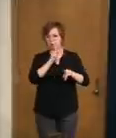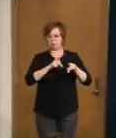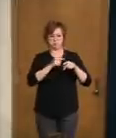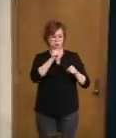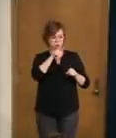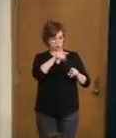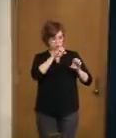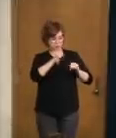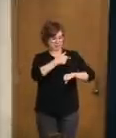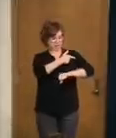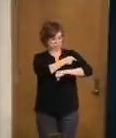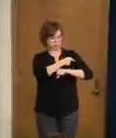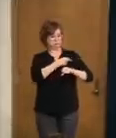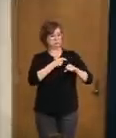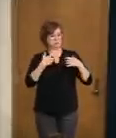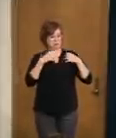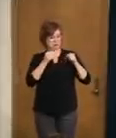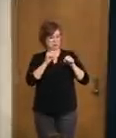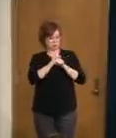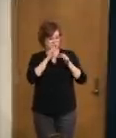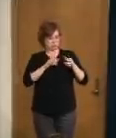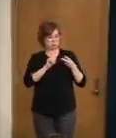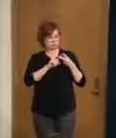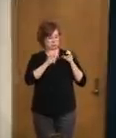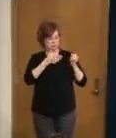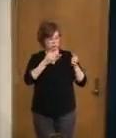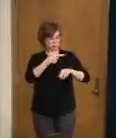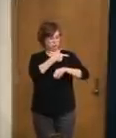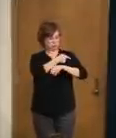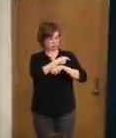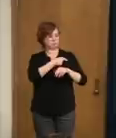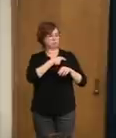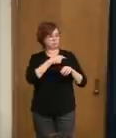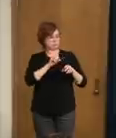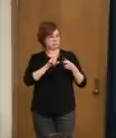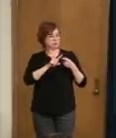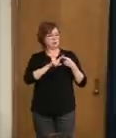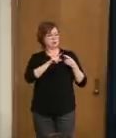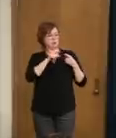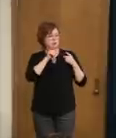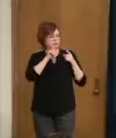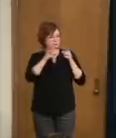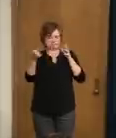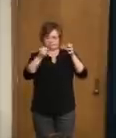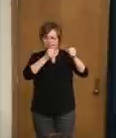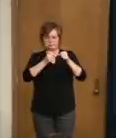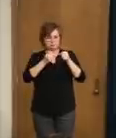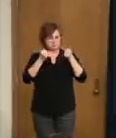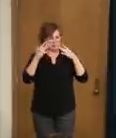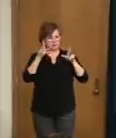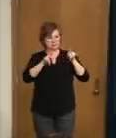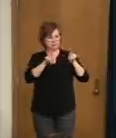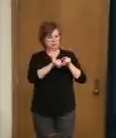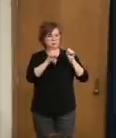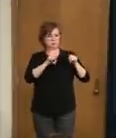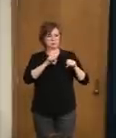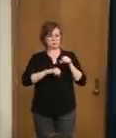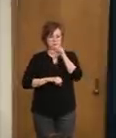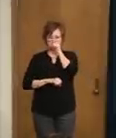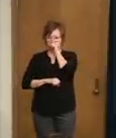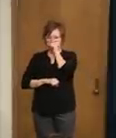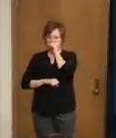all of our appropriate healthcare providers that can deliver vaccines, as well as looking for and seeking support from